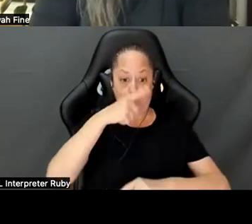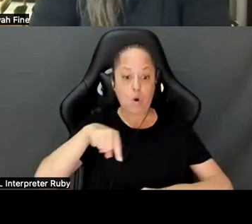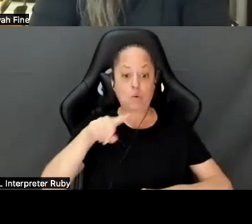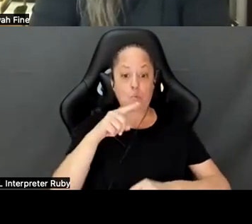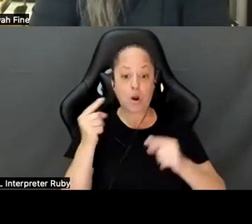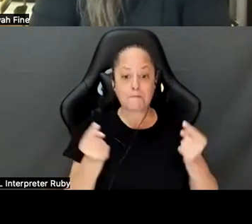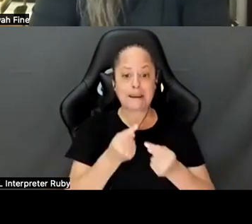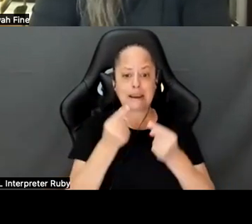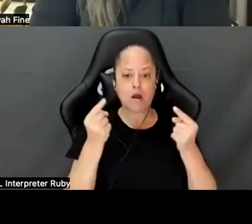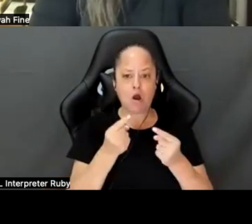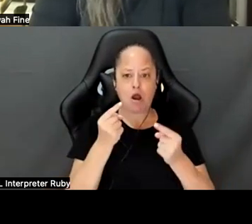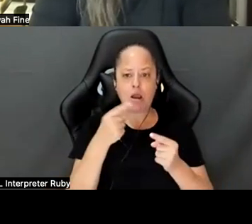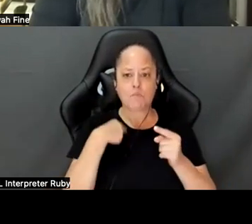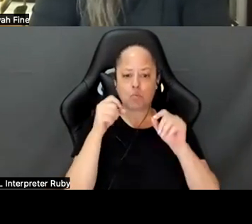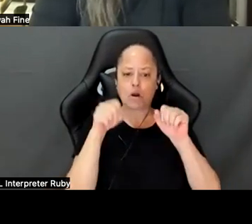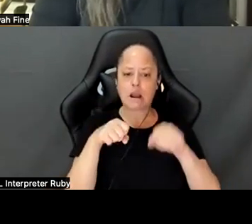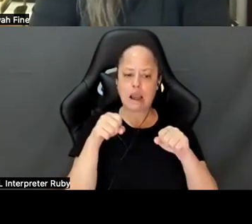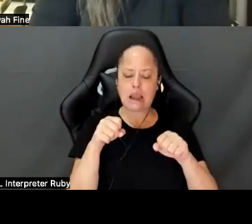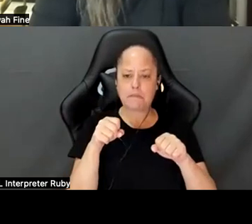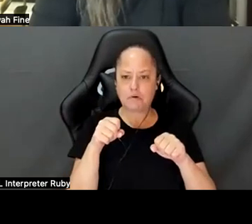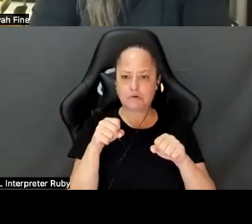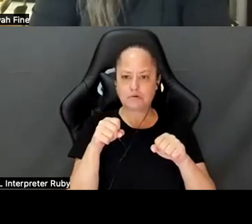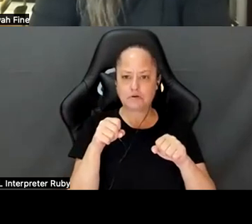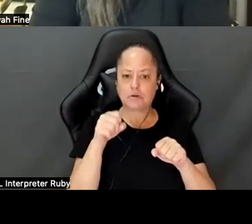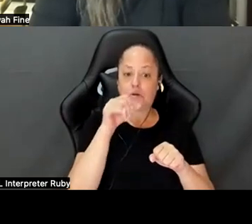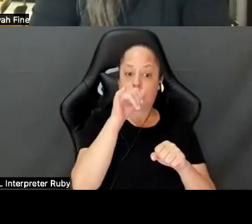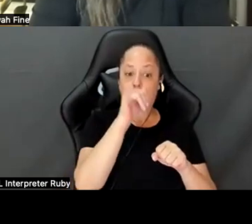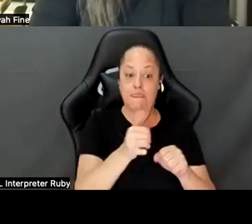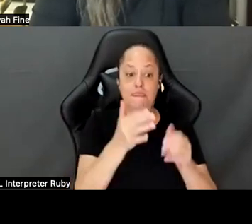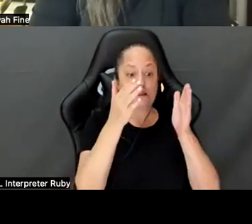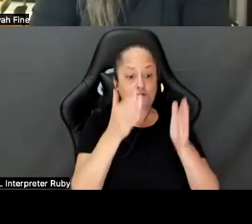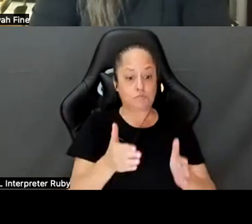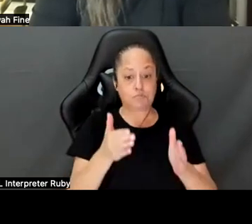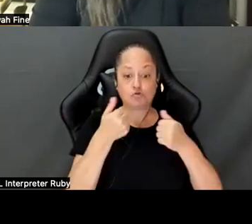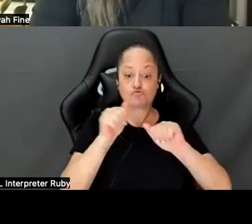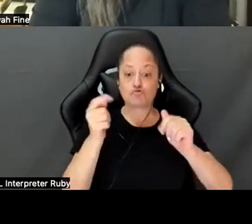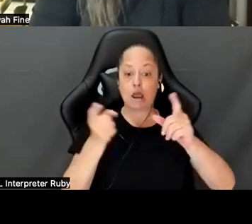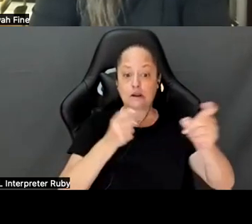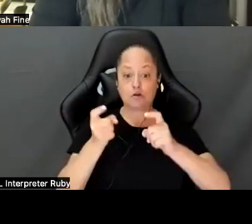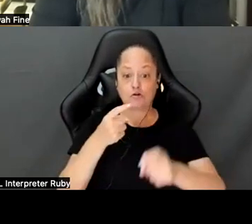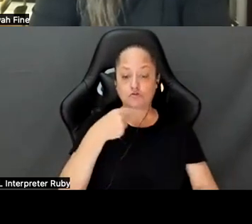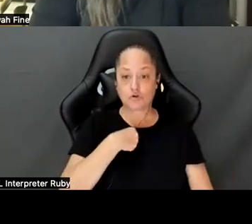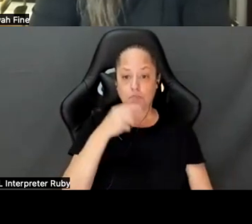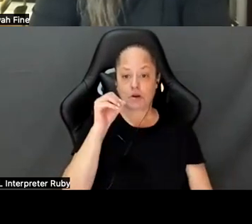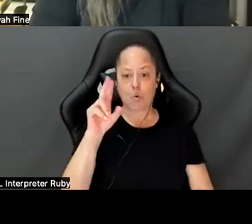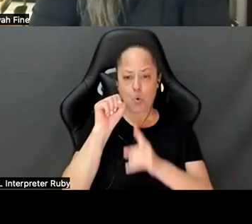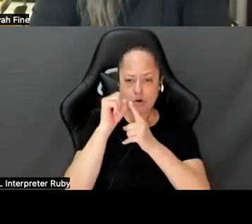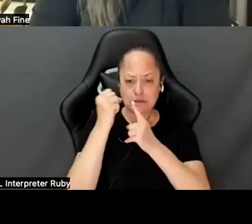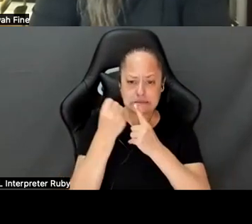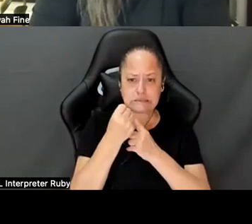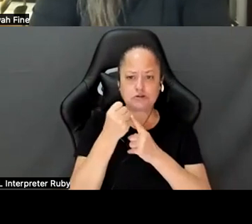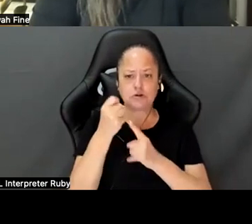harmed, is if we're able to go, this person is trying to either control me or the situation or